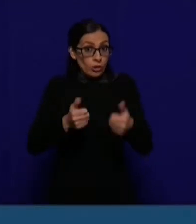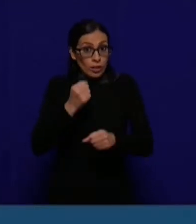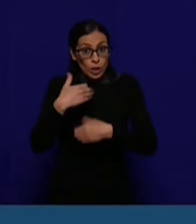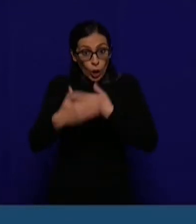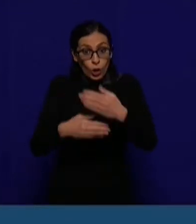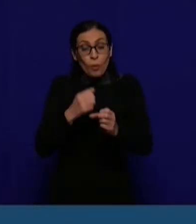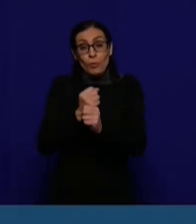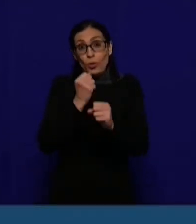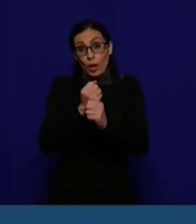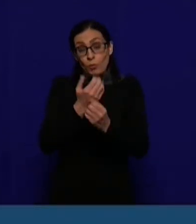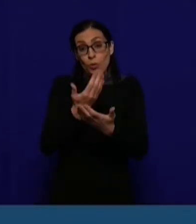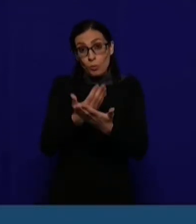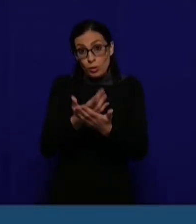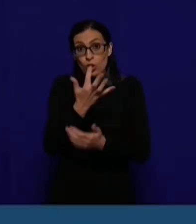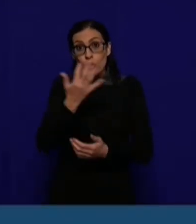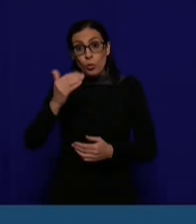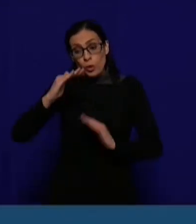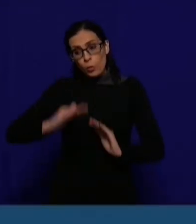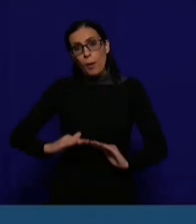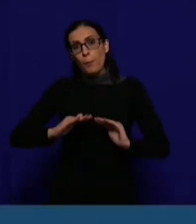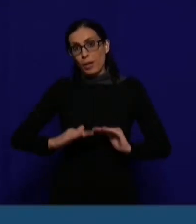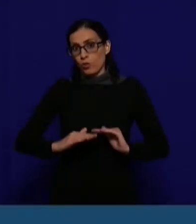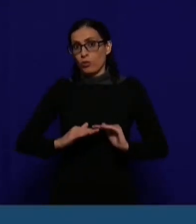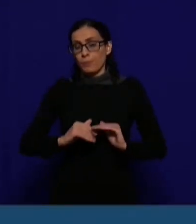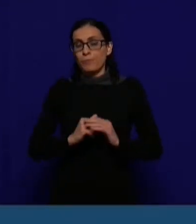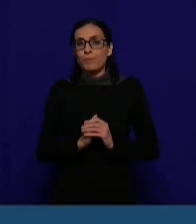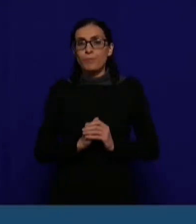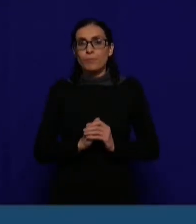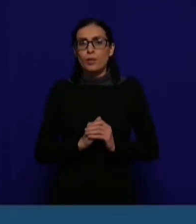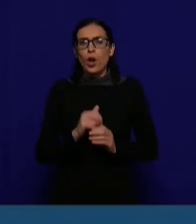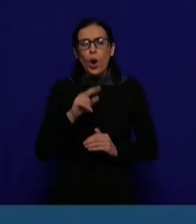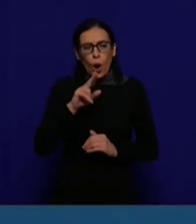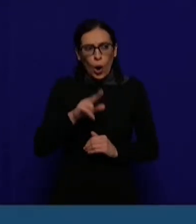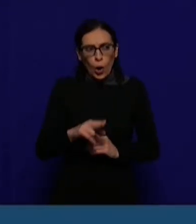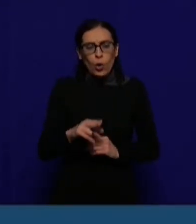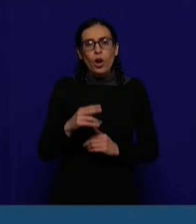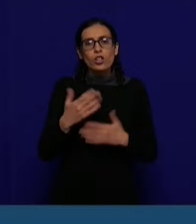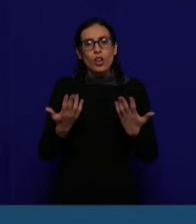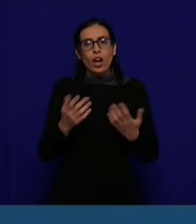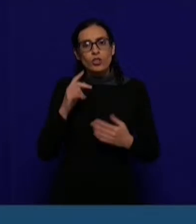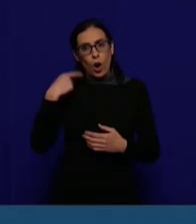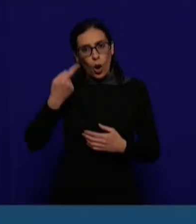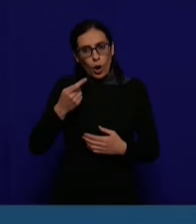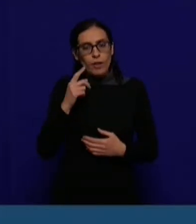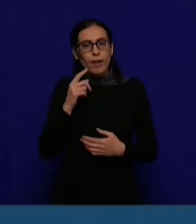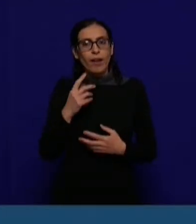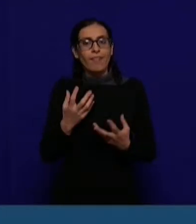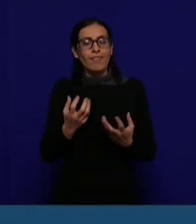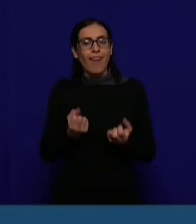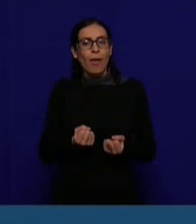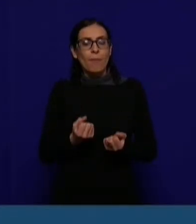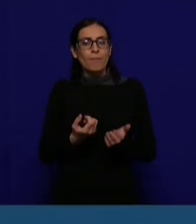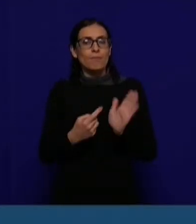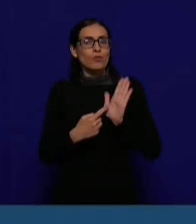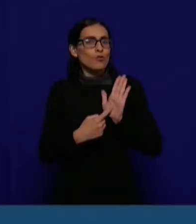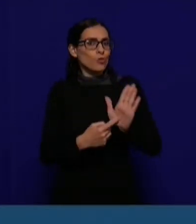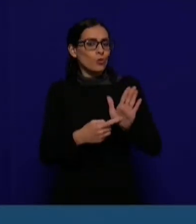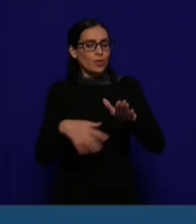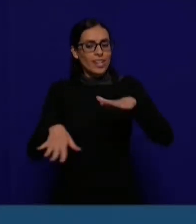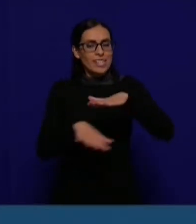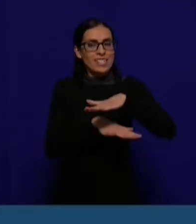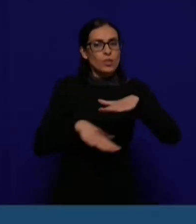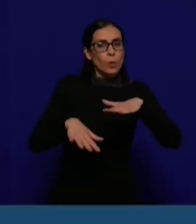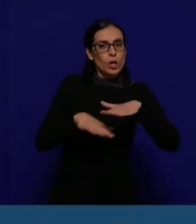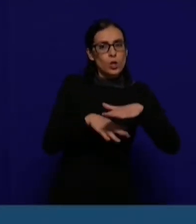dawn il-każijiet l-isfel ukoll. Tant ukoll li indicator importanti ħafna kemm għas-sitwazzjoni kif ukoll għar-rilaxx